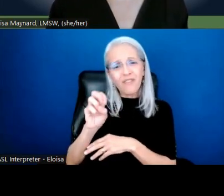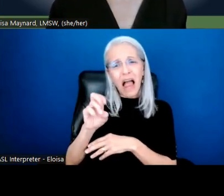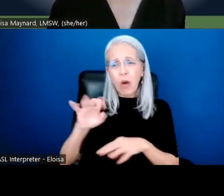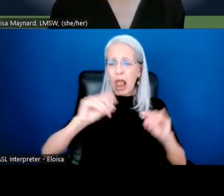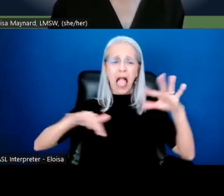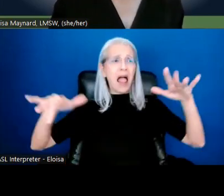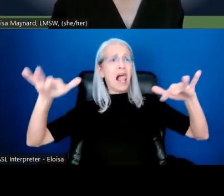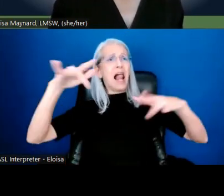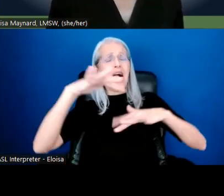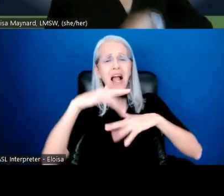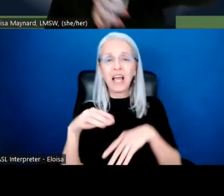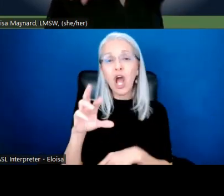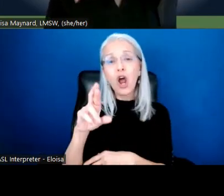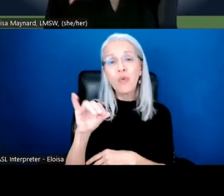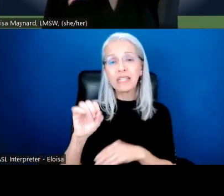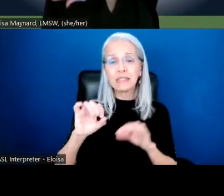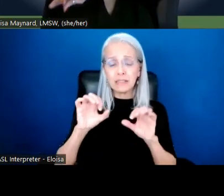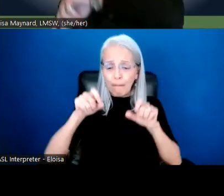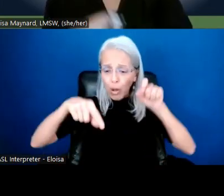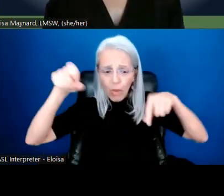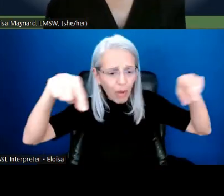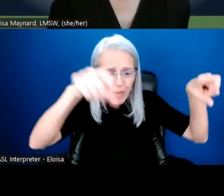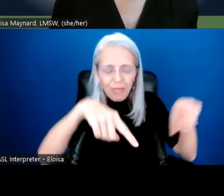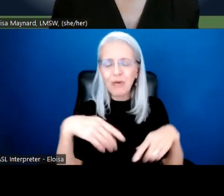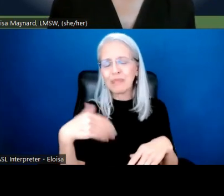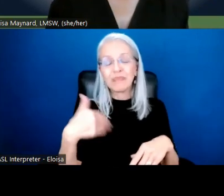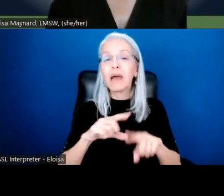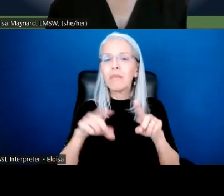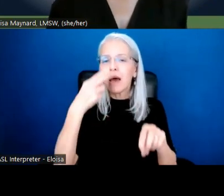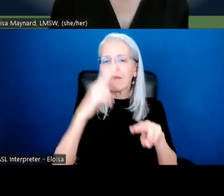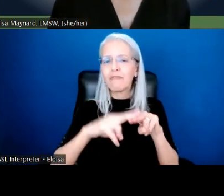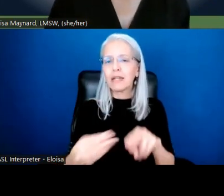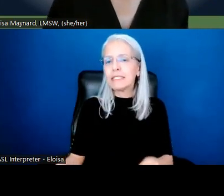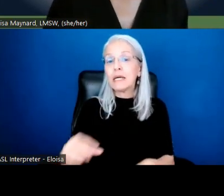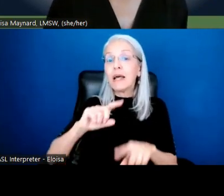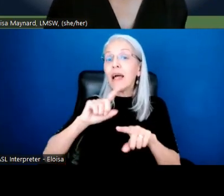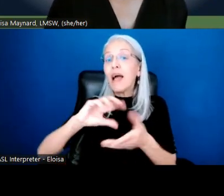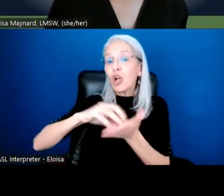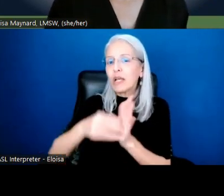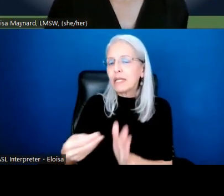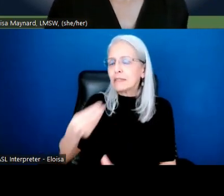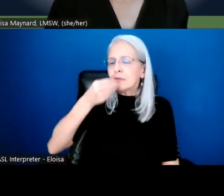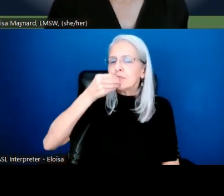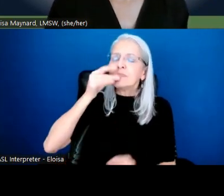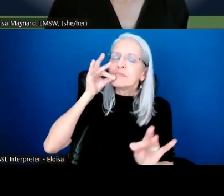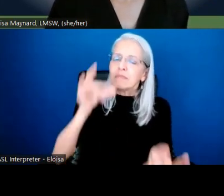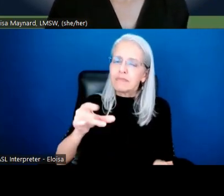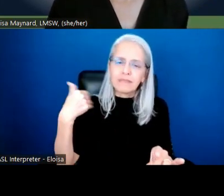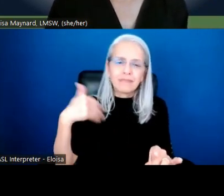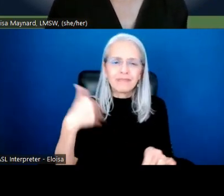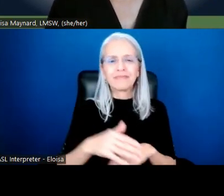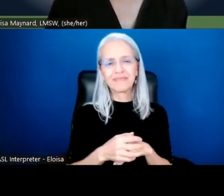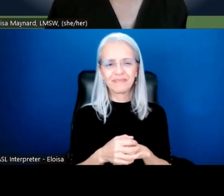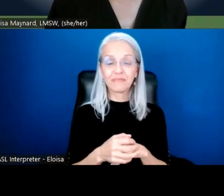raisins all over the floor, but what fun. And they turned out great too. Wonderful. So we